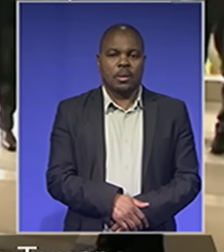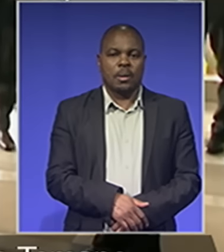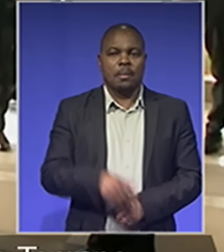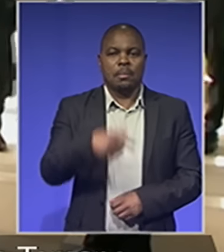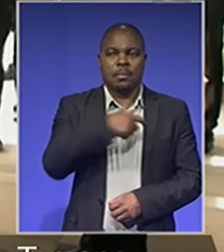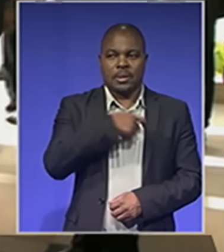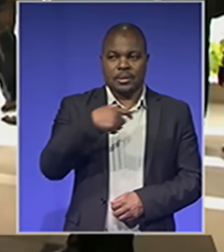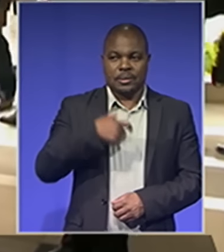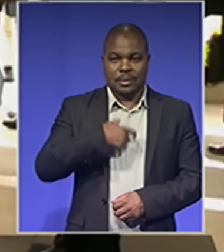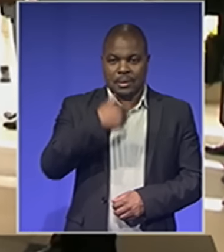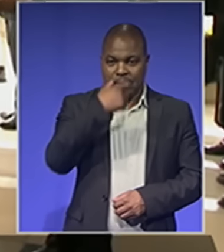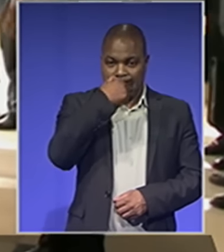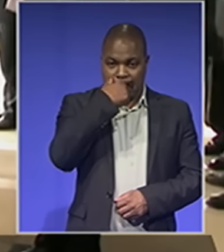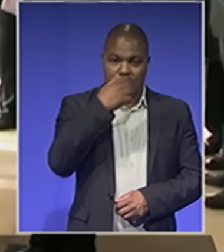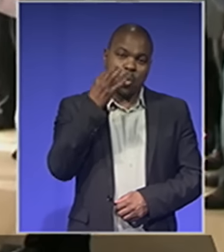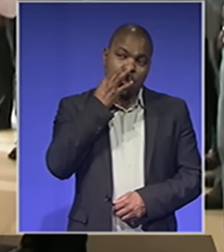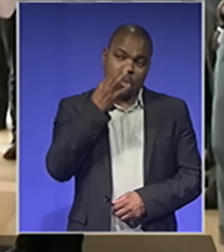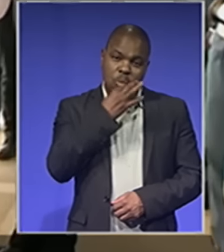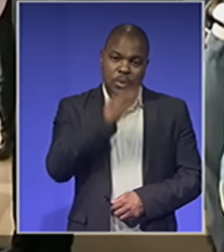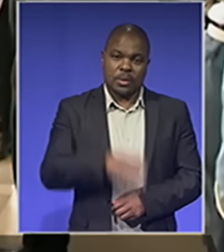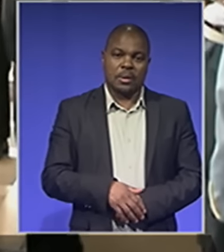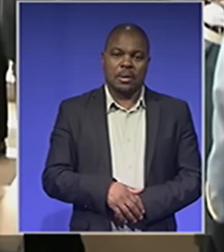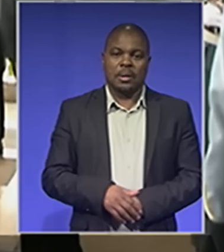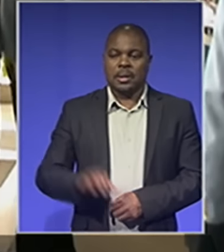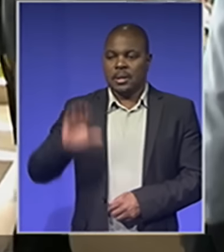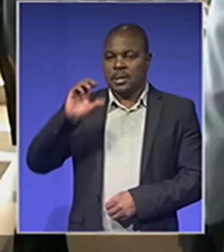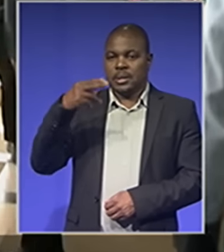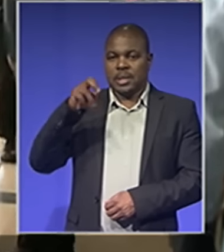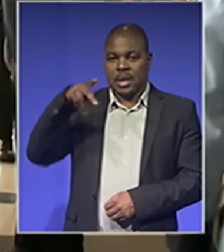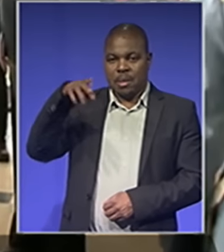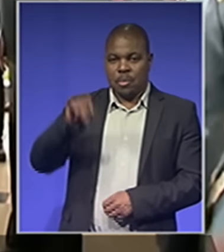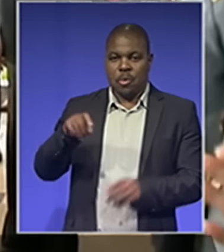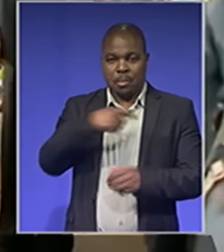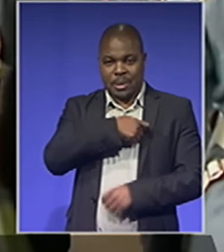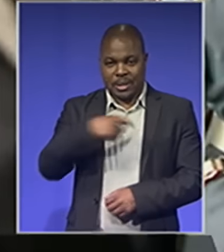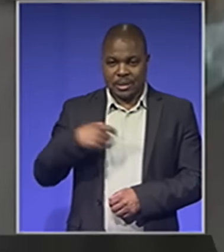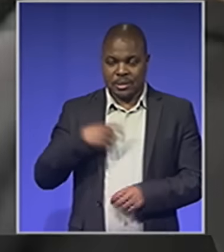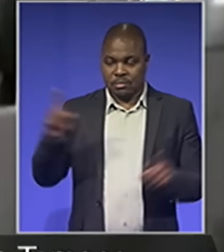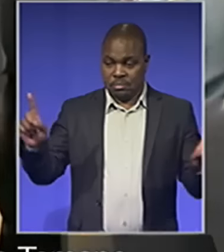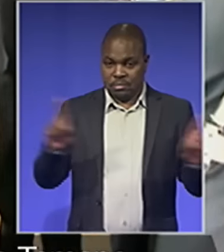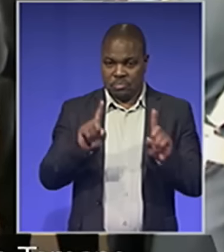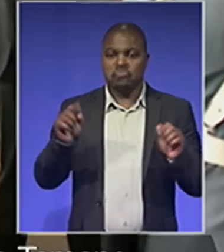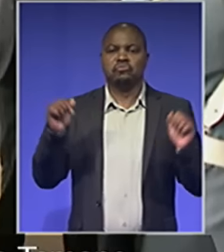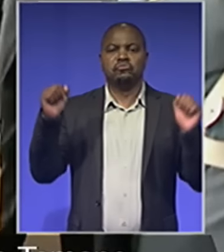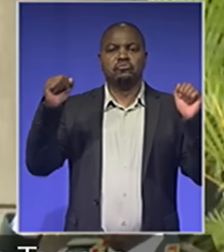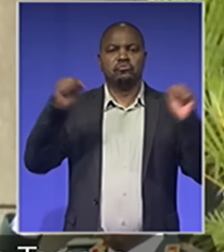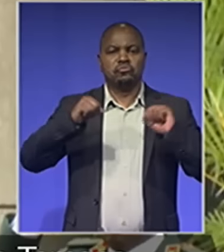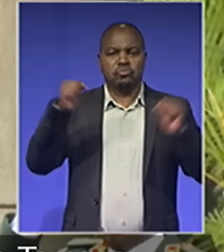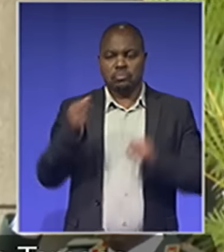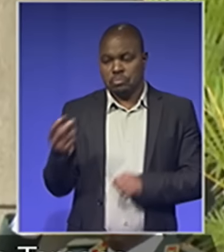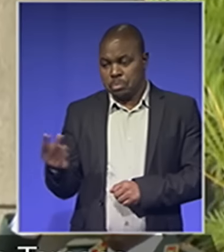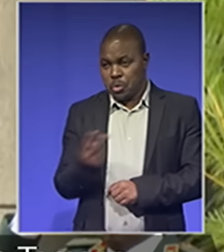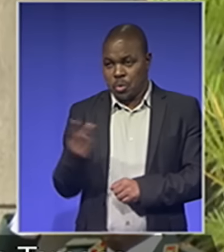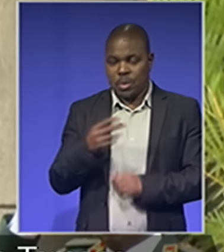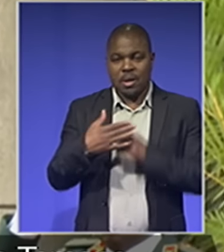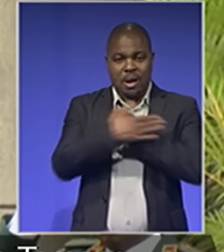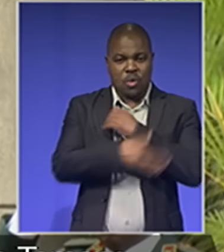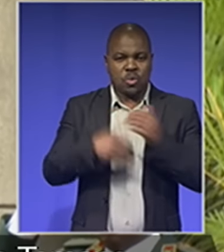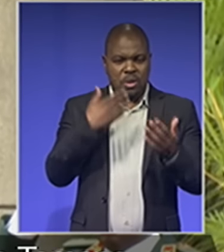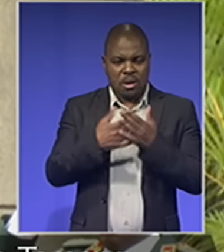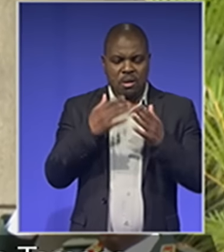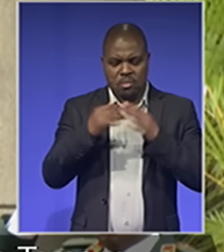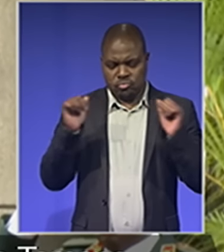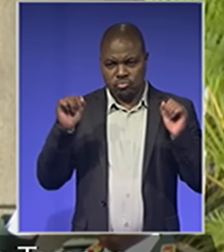Mopresidente Ramaphosa a re kopano ya gagwe le mopresidente Chapo ba buisane ka ga mokgwa o dinaga tse pedi tse di ka oketsang